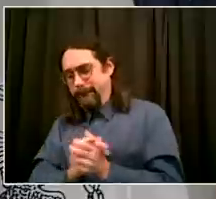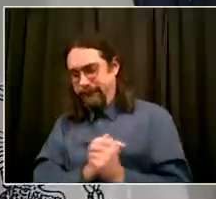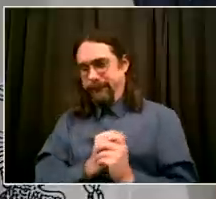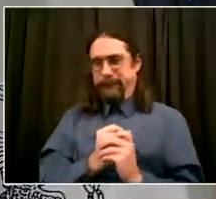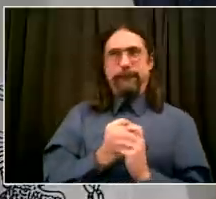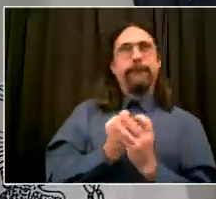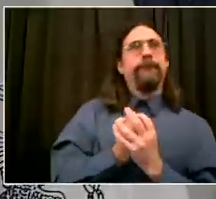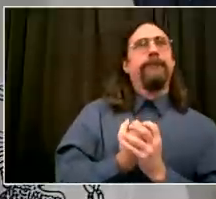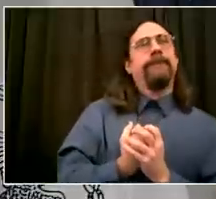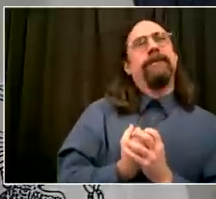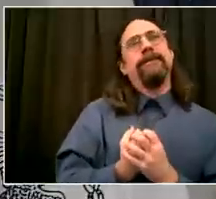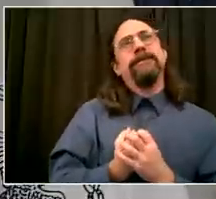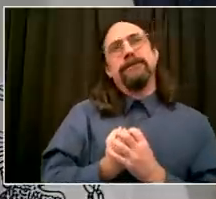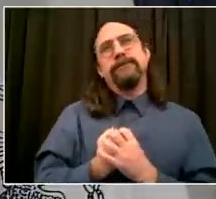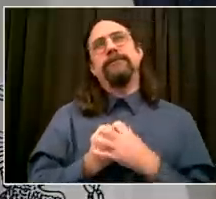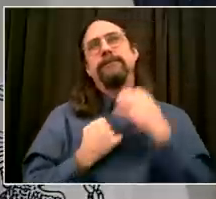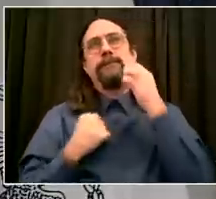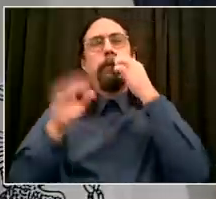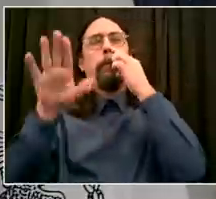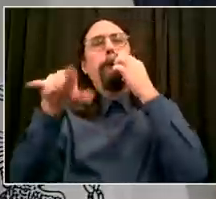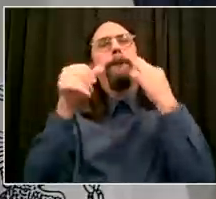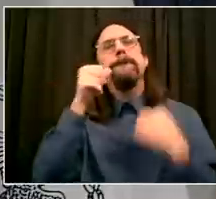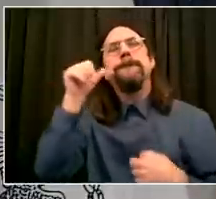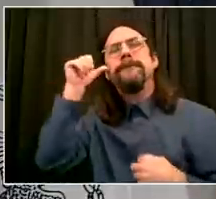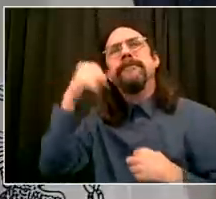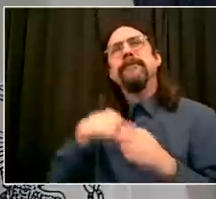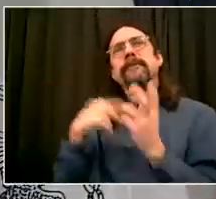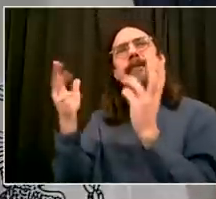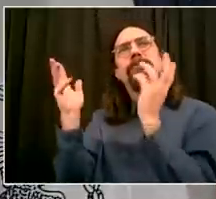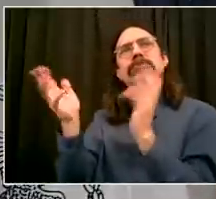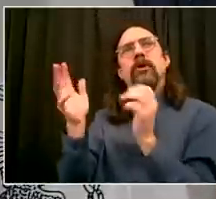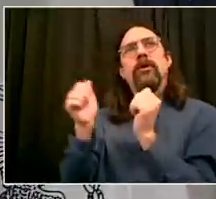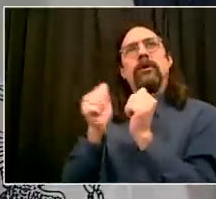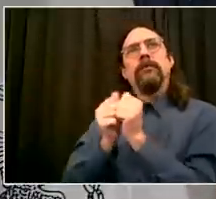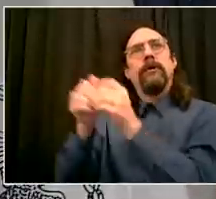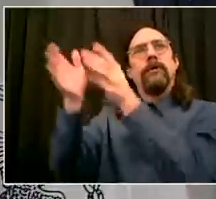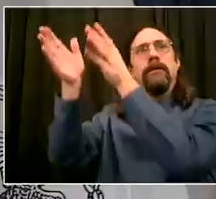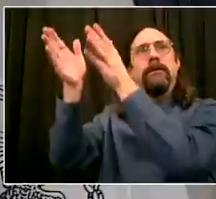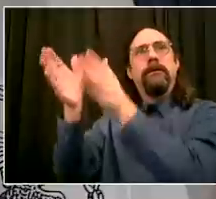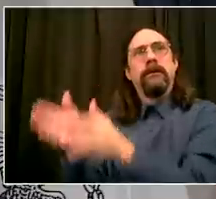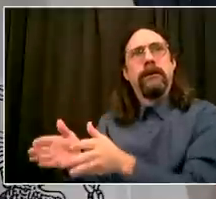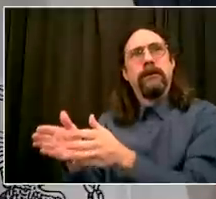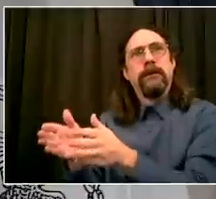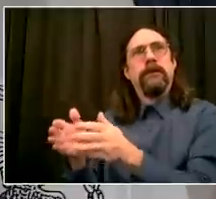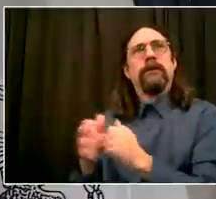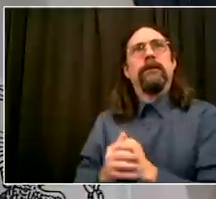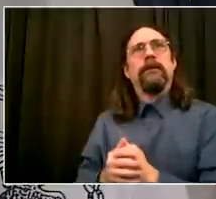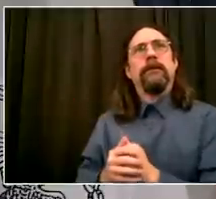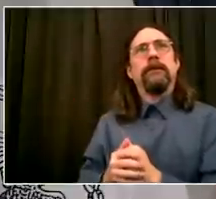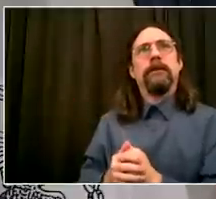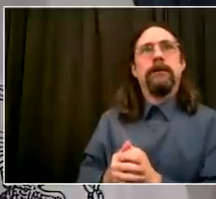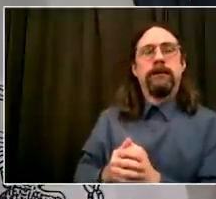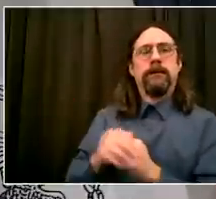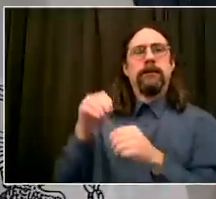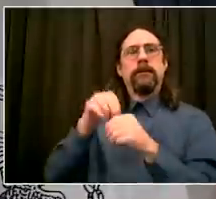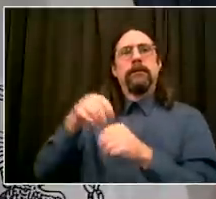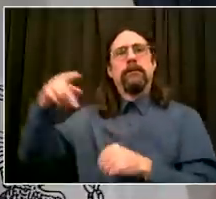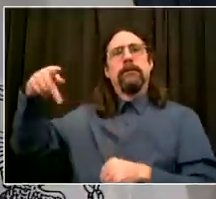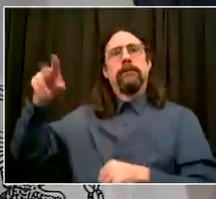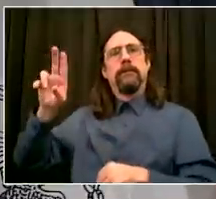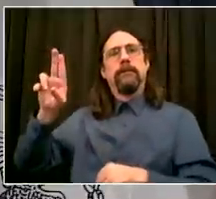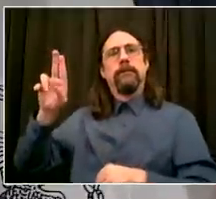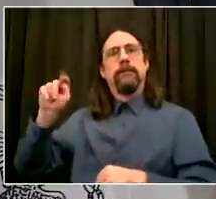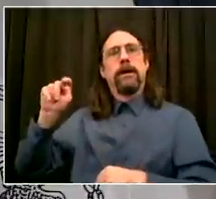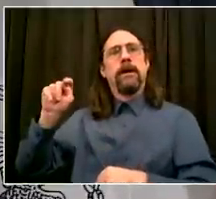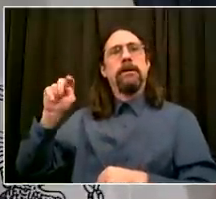you concerned that the city will become a mecca of vaccine tourism, if you will, and people will be